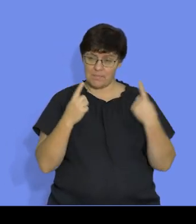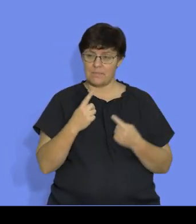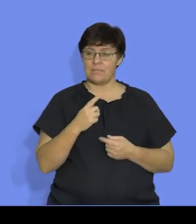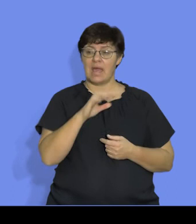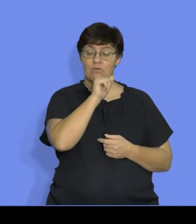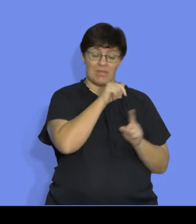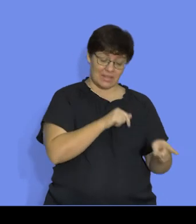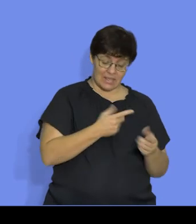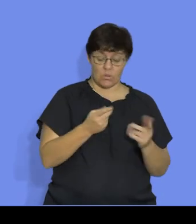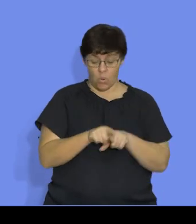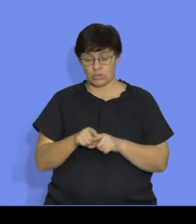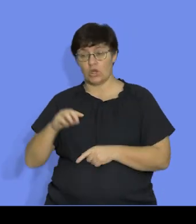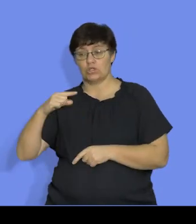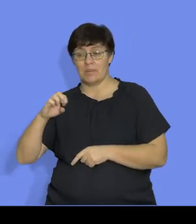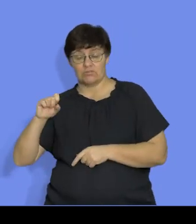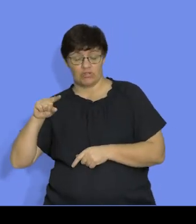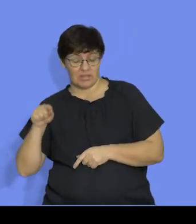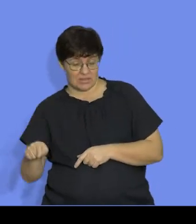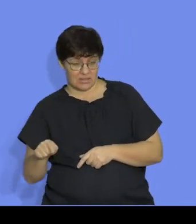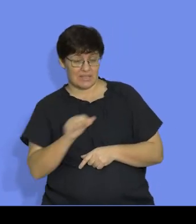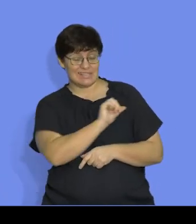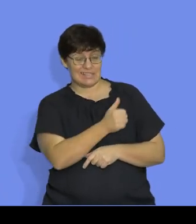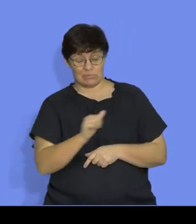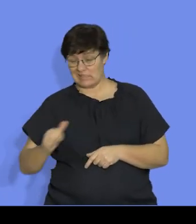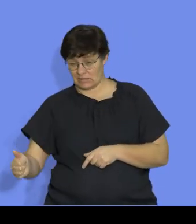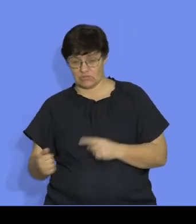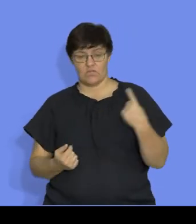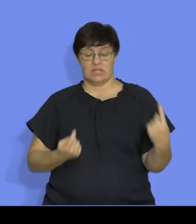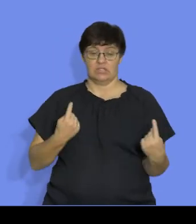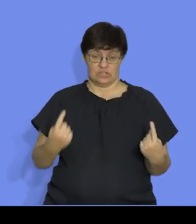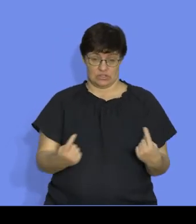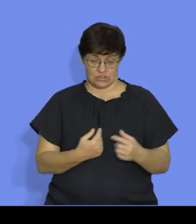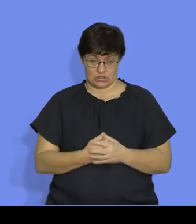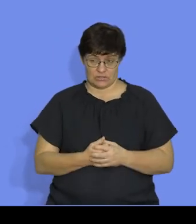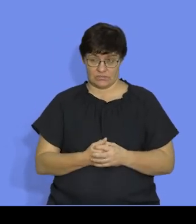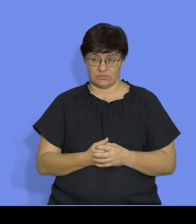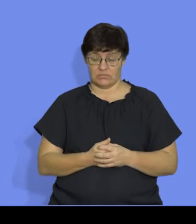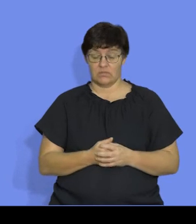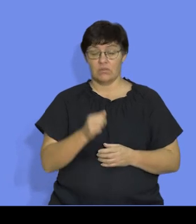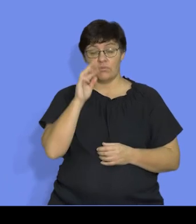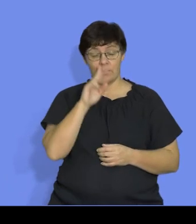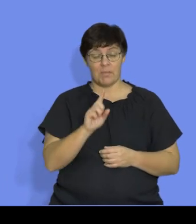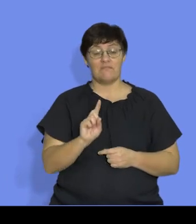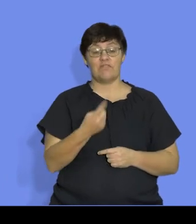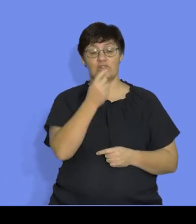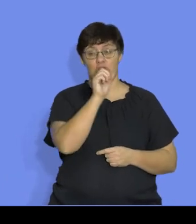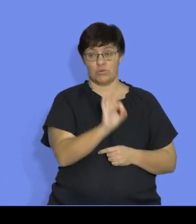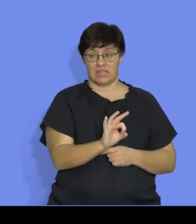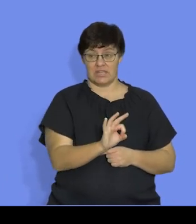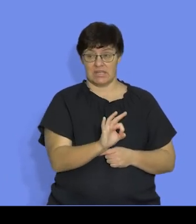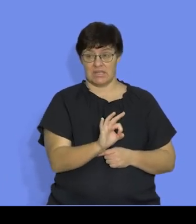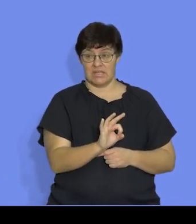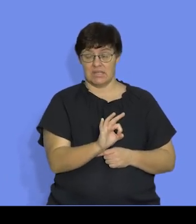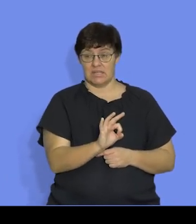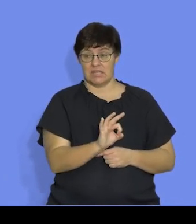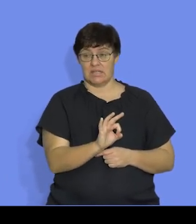arithmetic and geometric sequence for each of these solutions. So please remember the first three terms